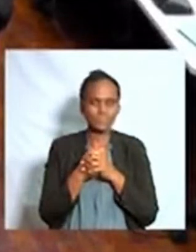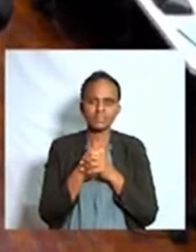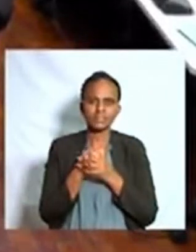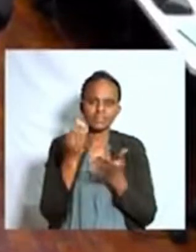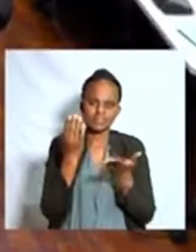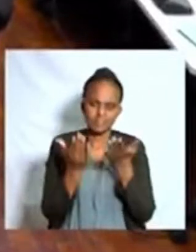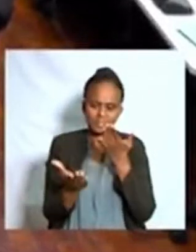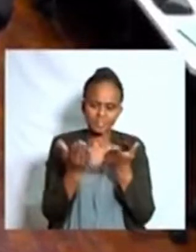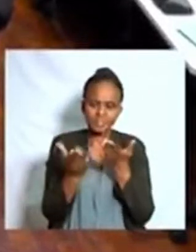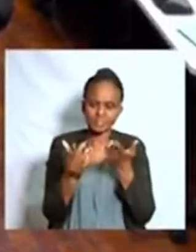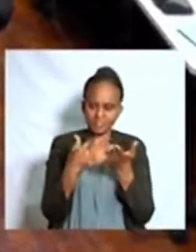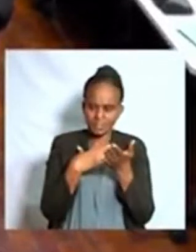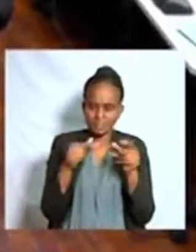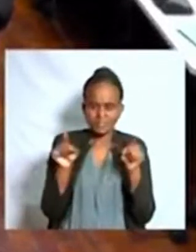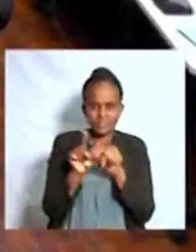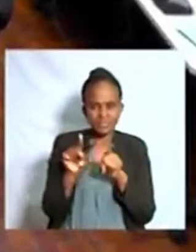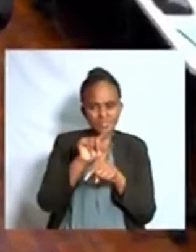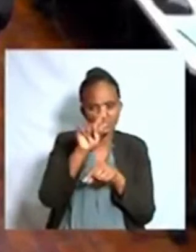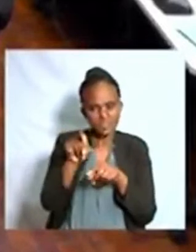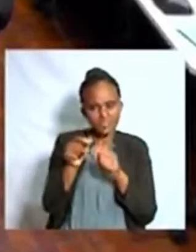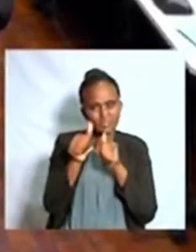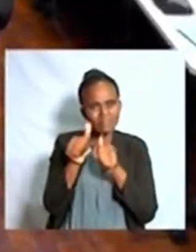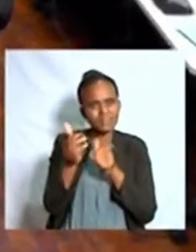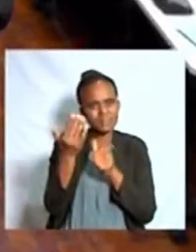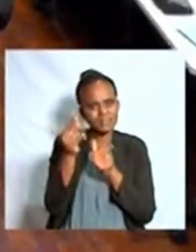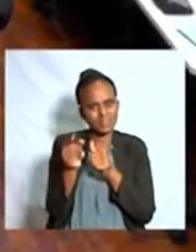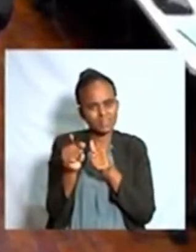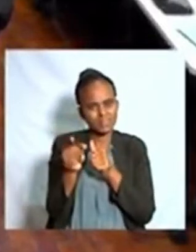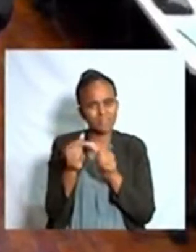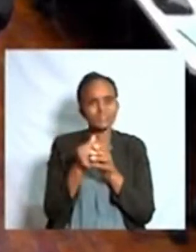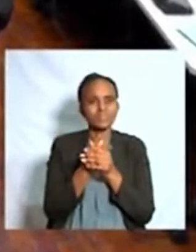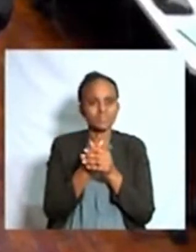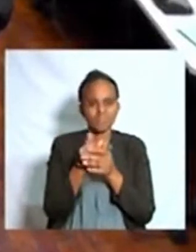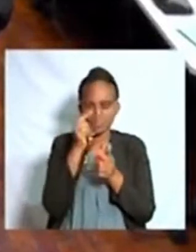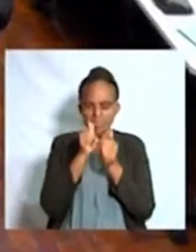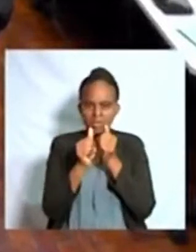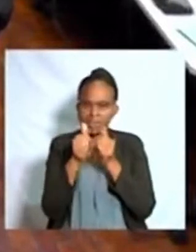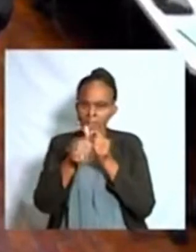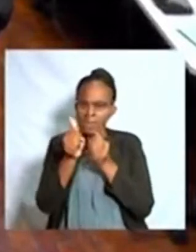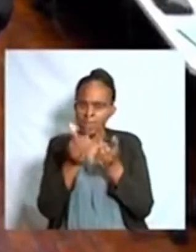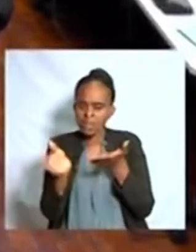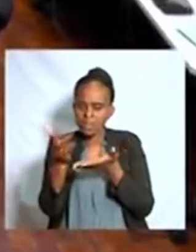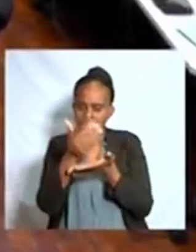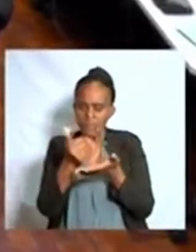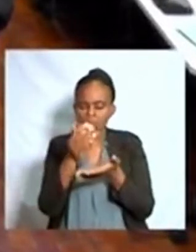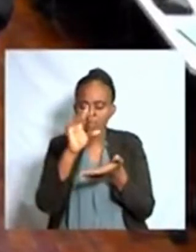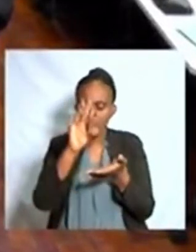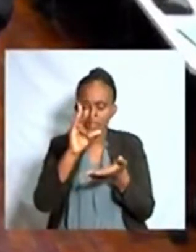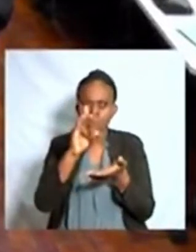Making a follow-up of the same question, because they collected 17 million